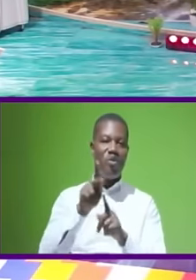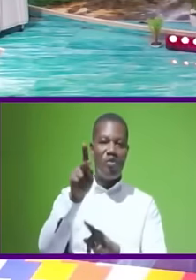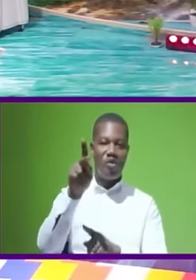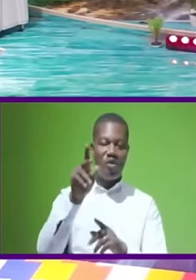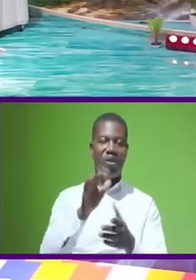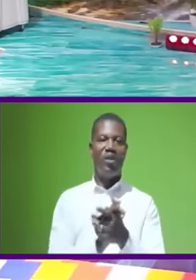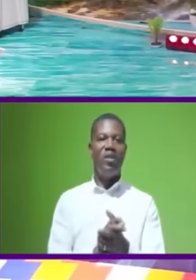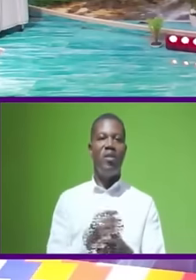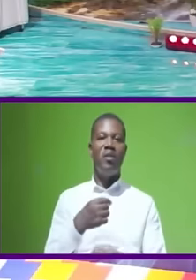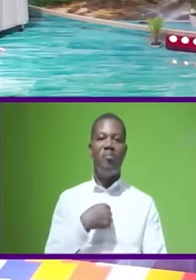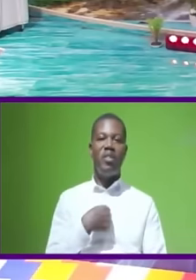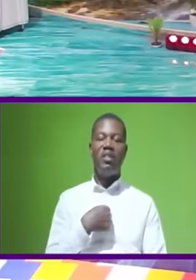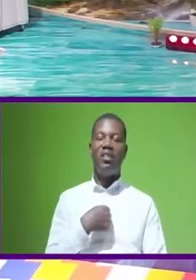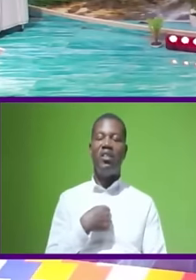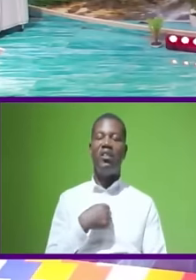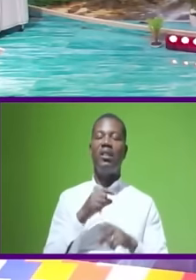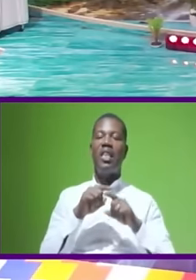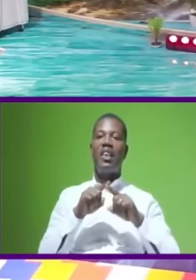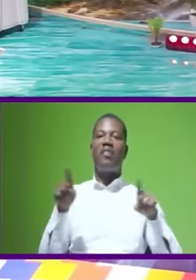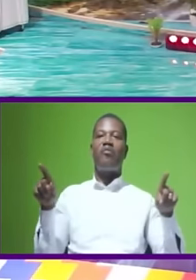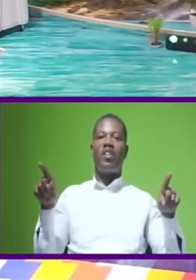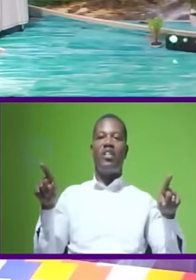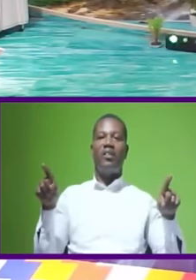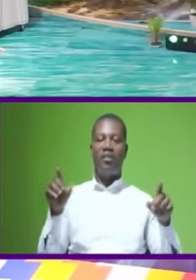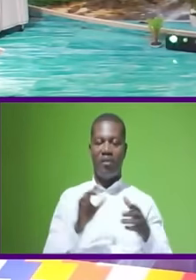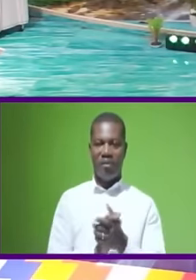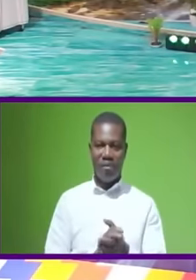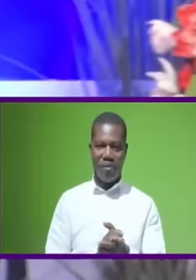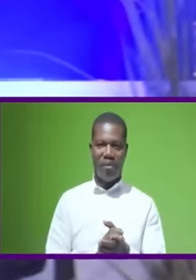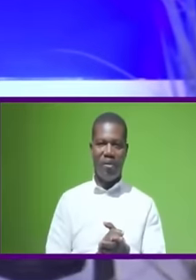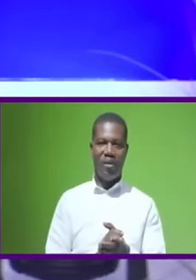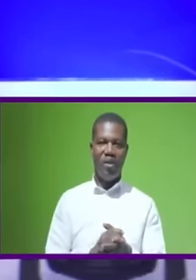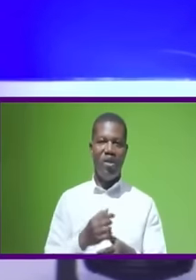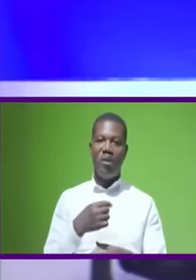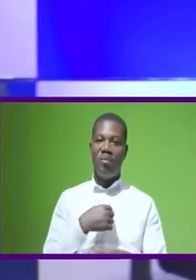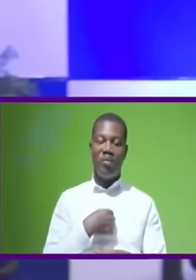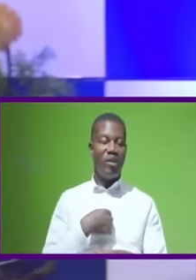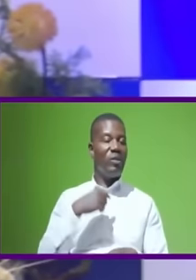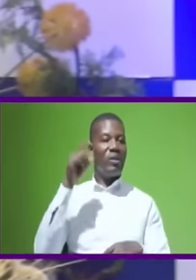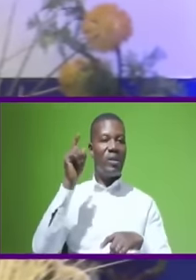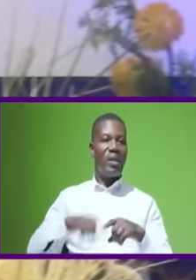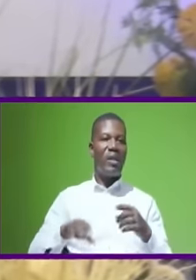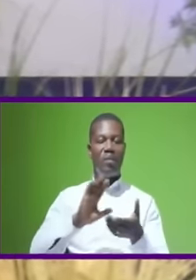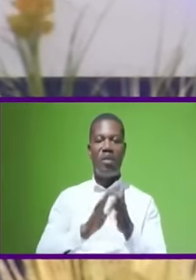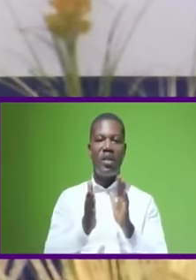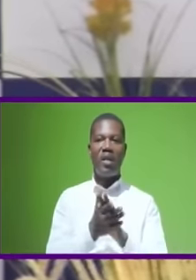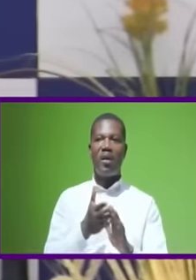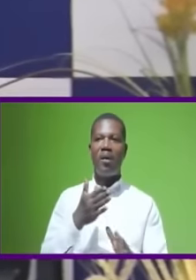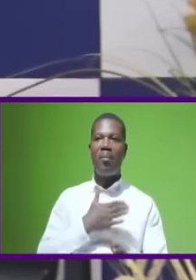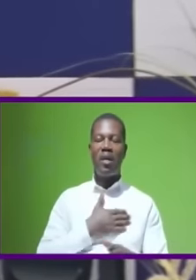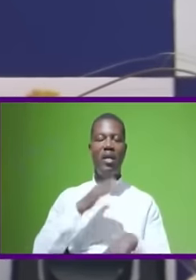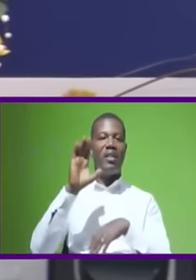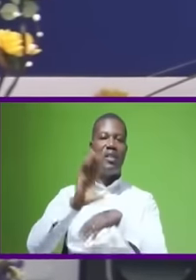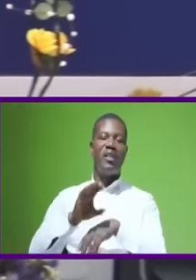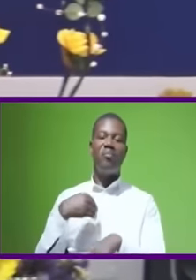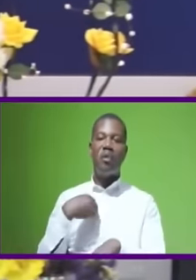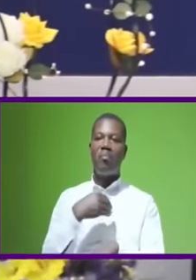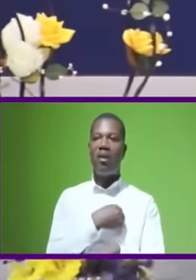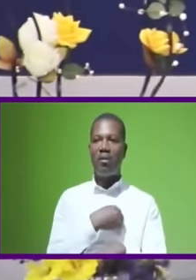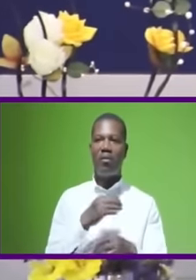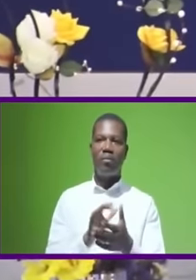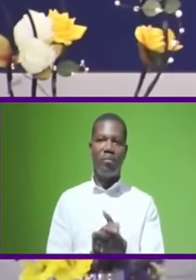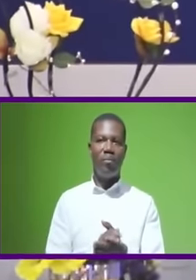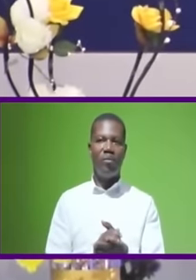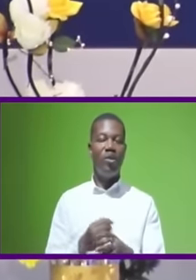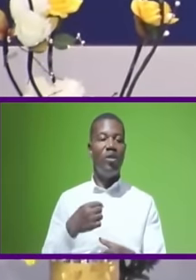personal prophet. Mine is different from that. So you cannot be my church